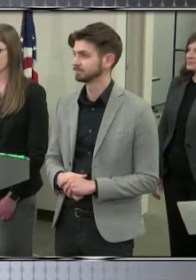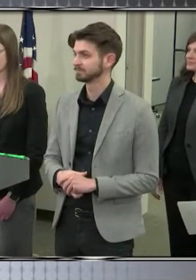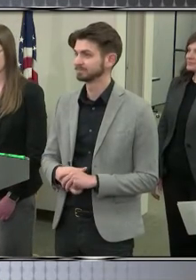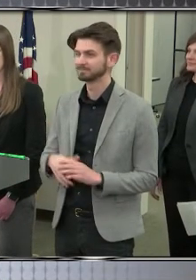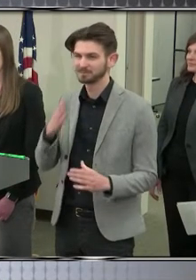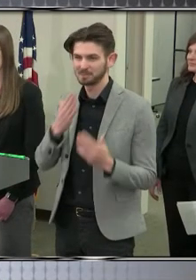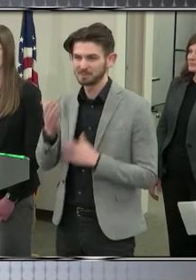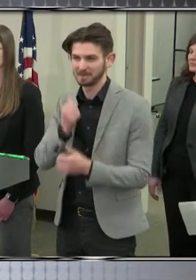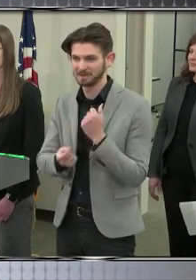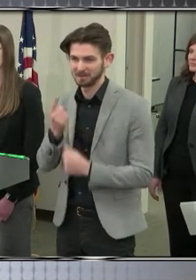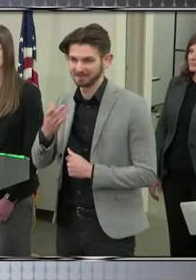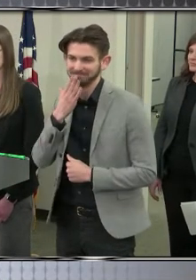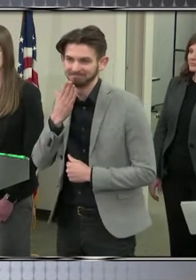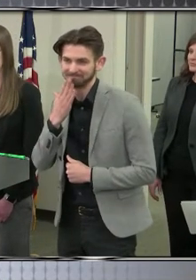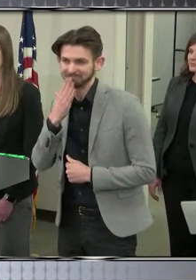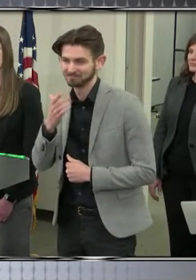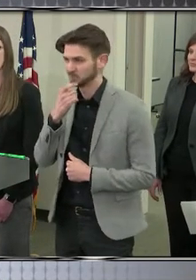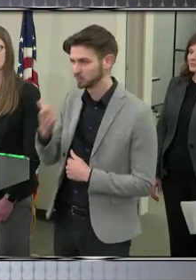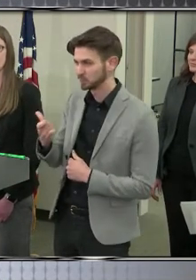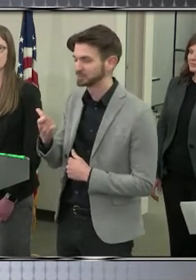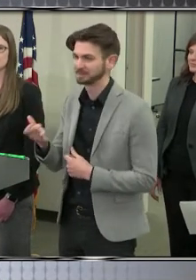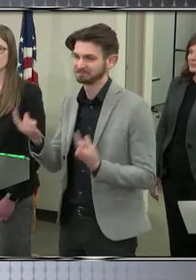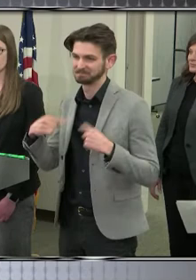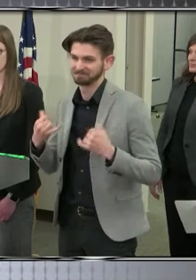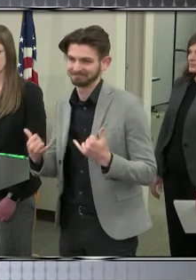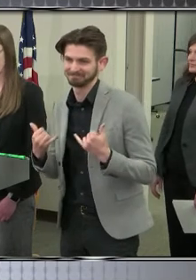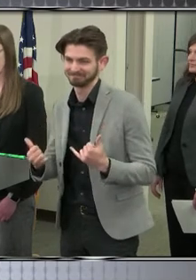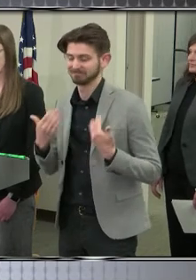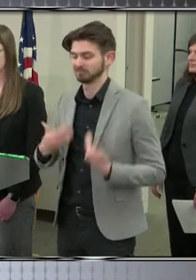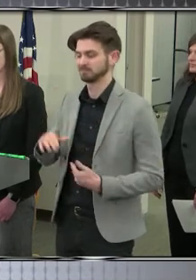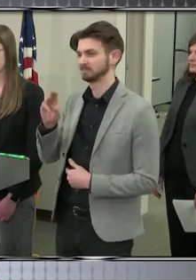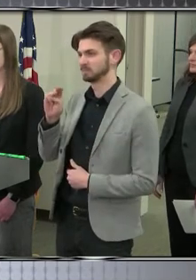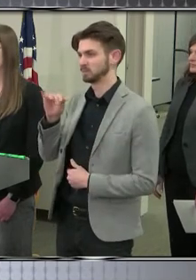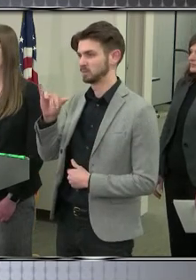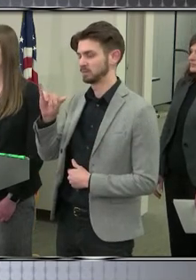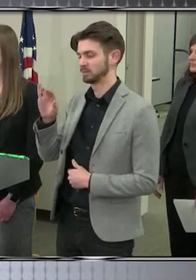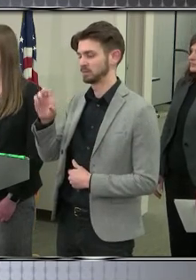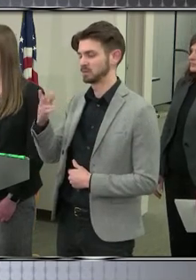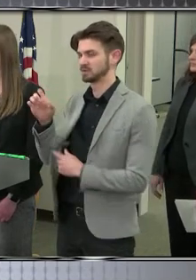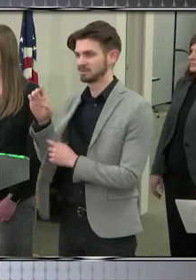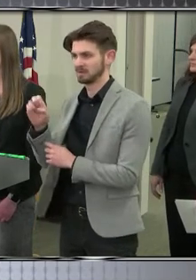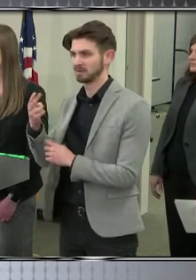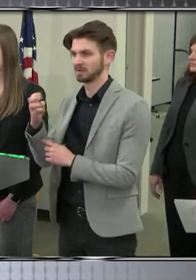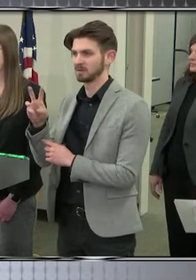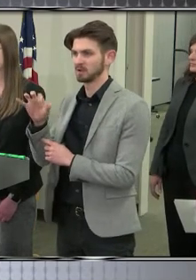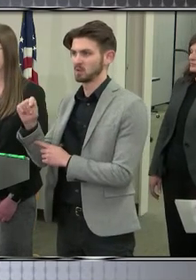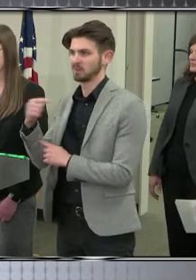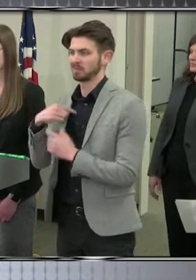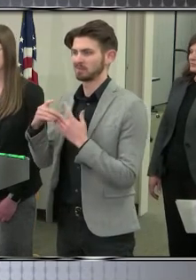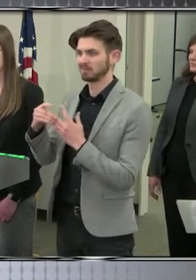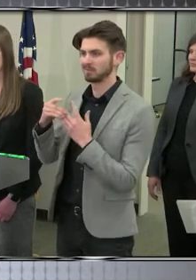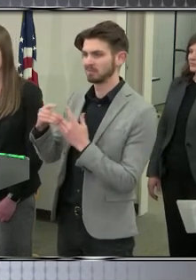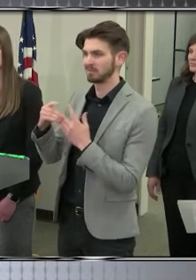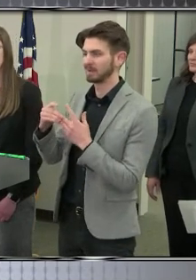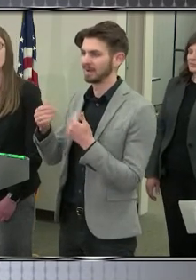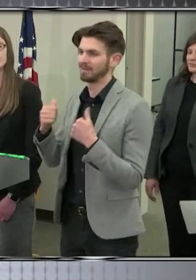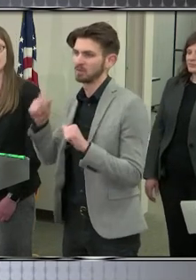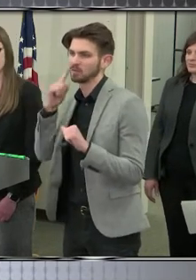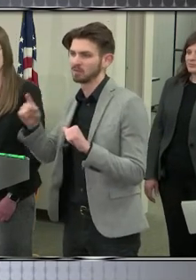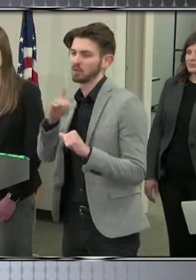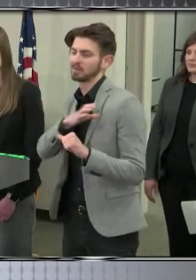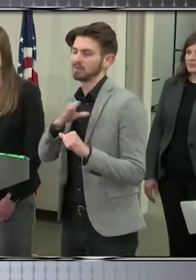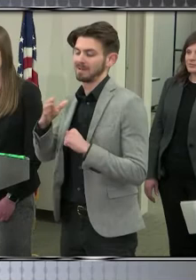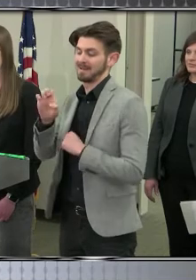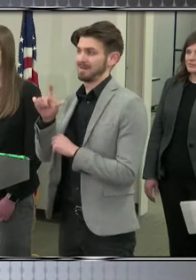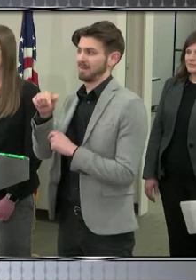All right, good morning, everyone, and thank you for coming here today. My name is Michelle Hewitt, and I am leading the public information efforts for El Paso County Public Health.